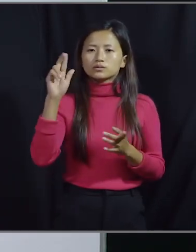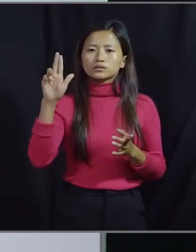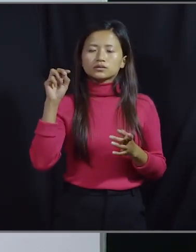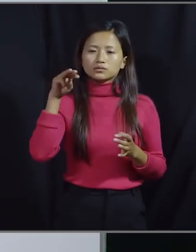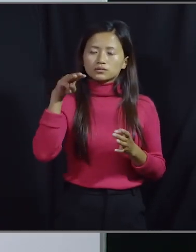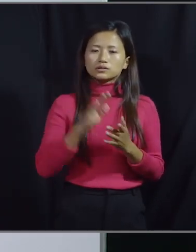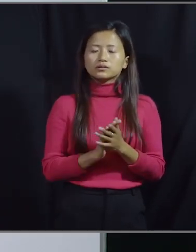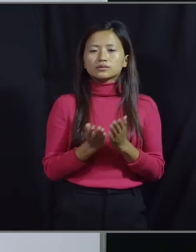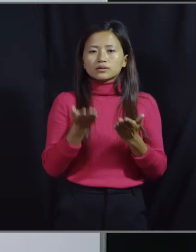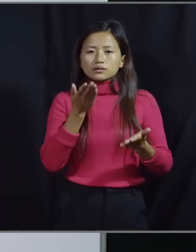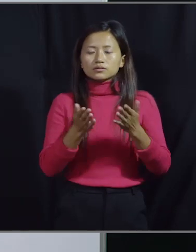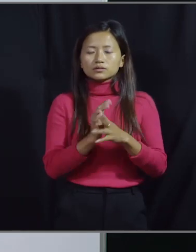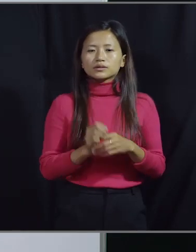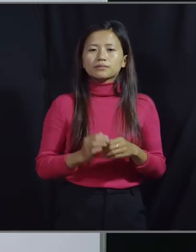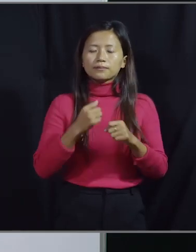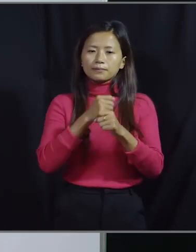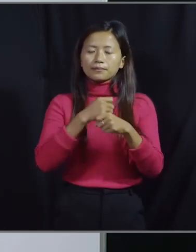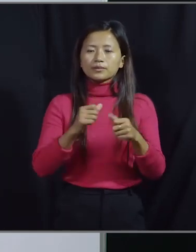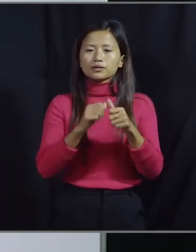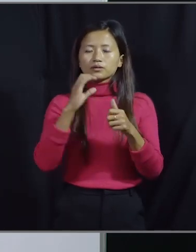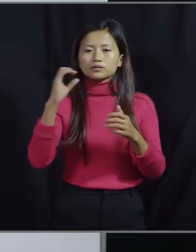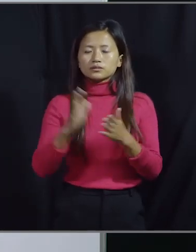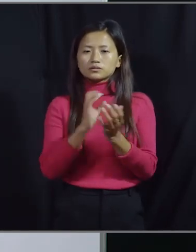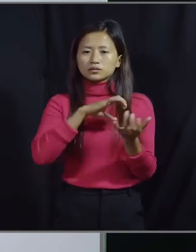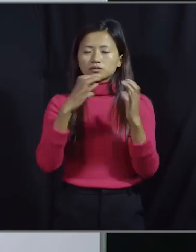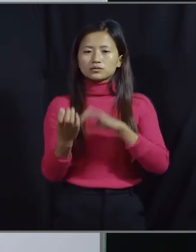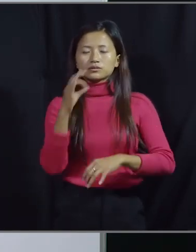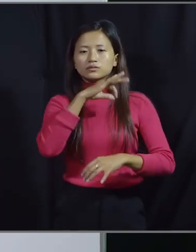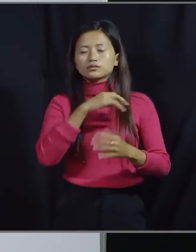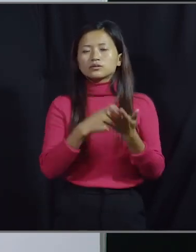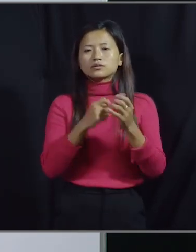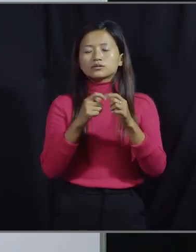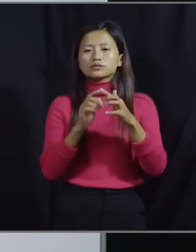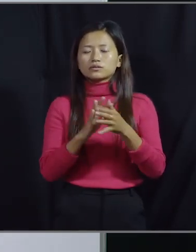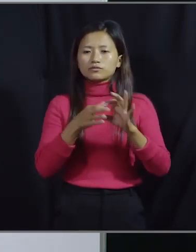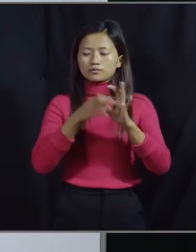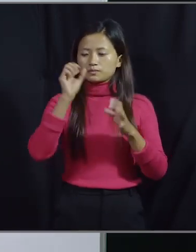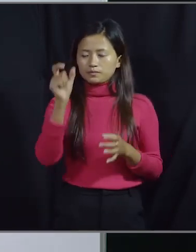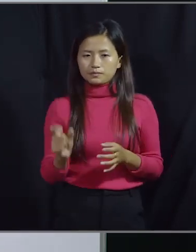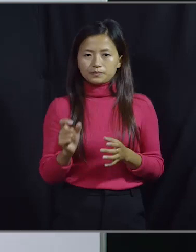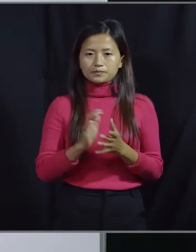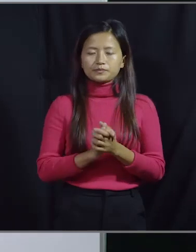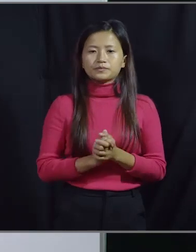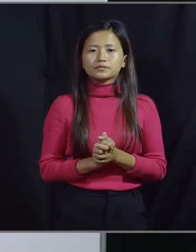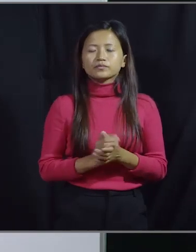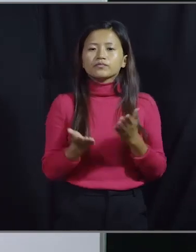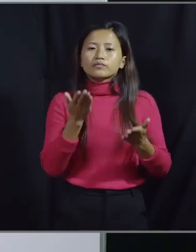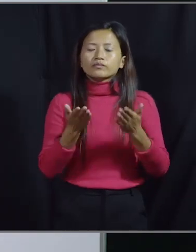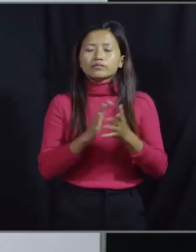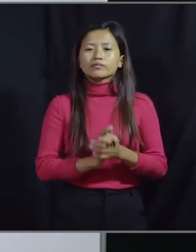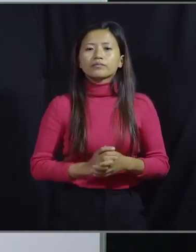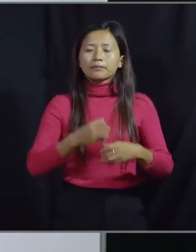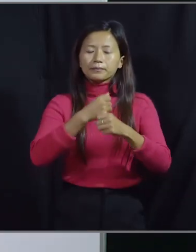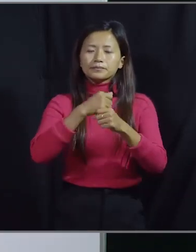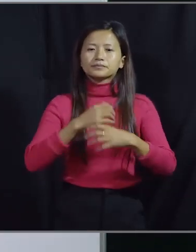is being adjustment made on account of change in the profit sharing ratio of partners. This is how the adjustments are